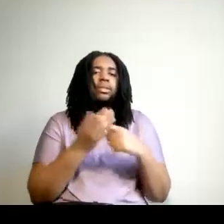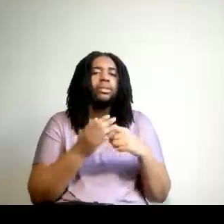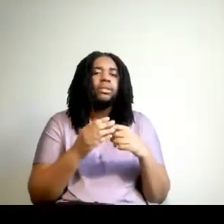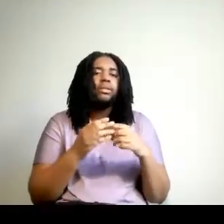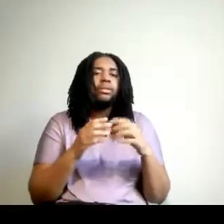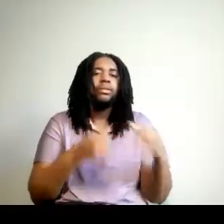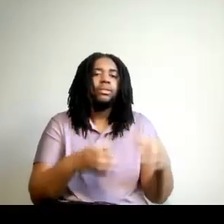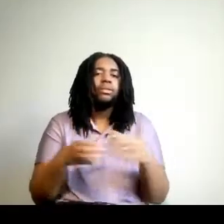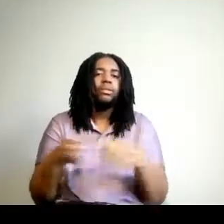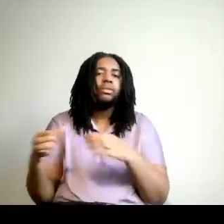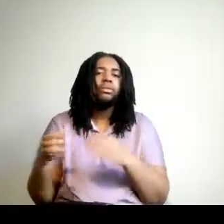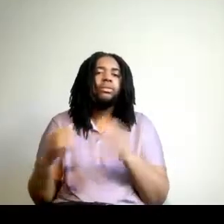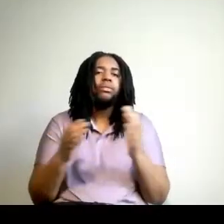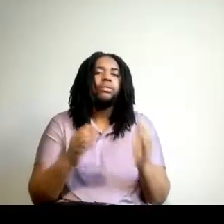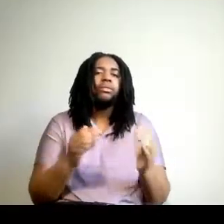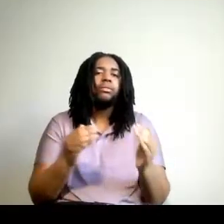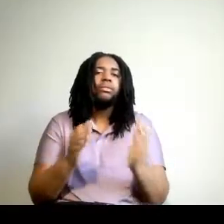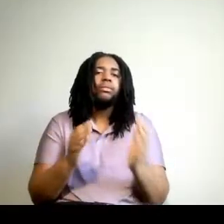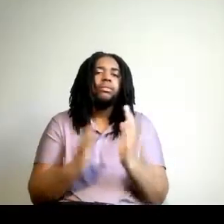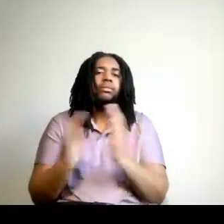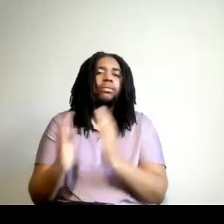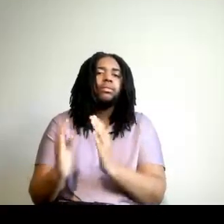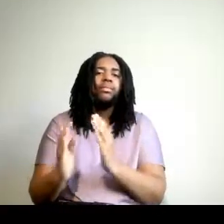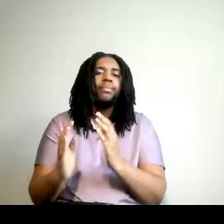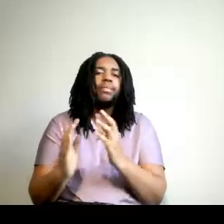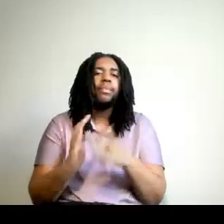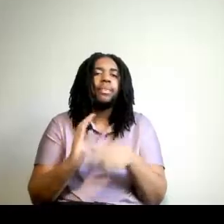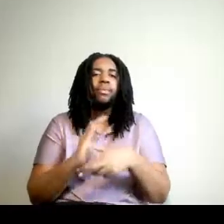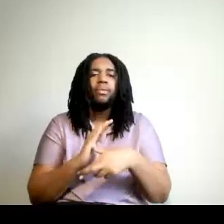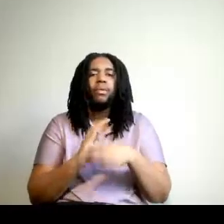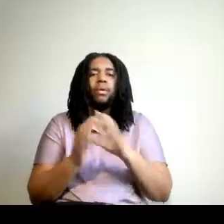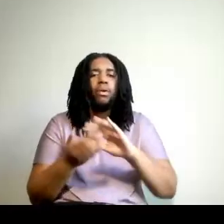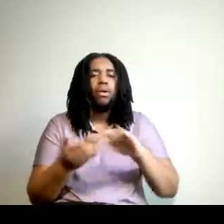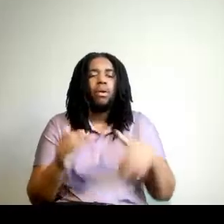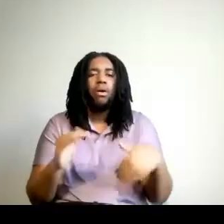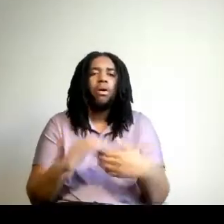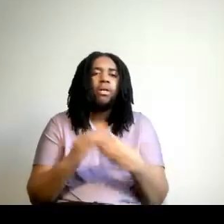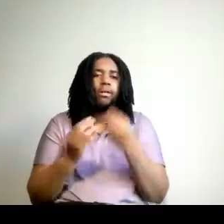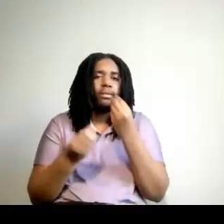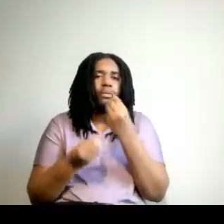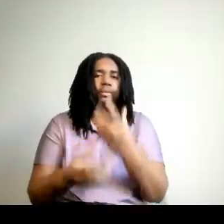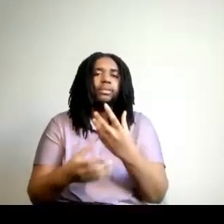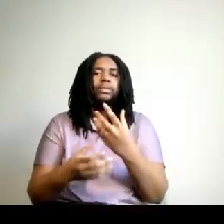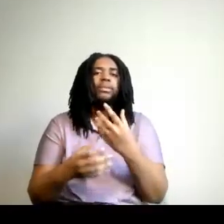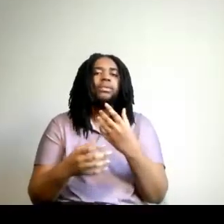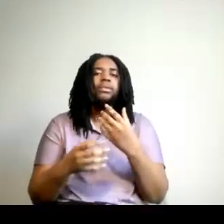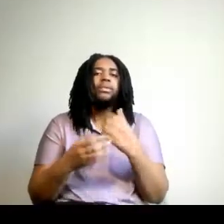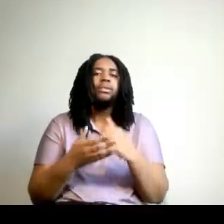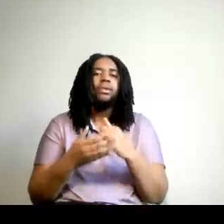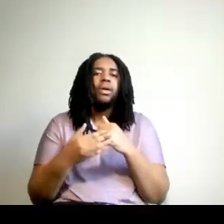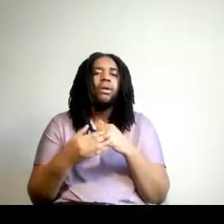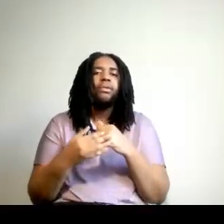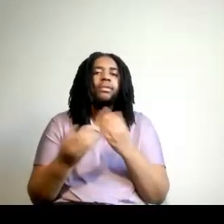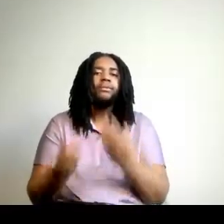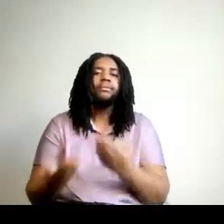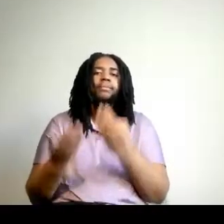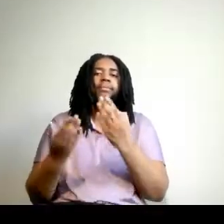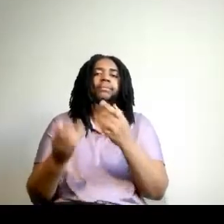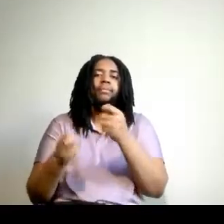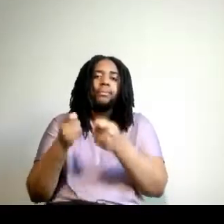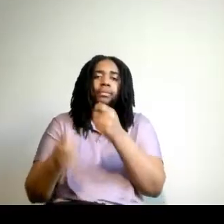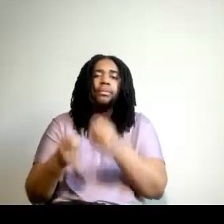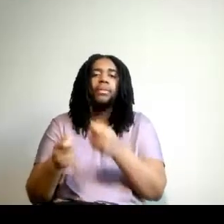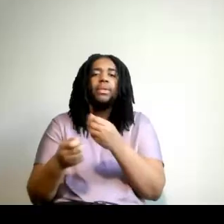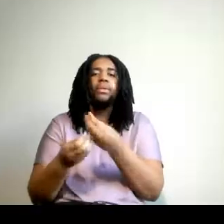about that. And then we reviewed all of that information, and that you helped us propose and refine